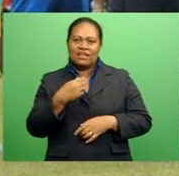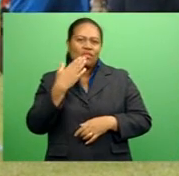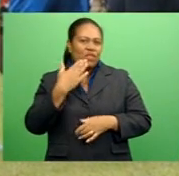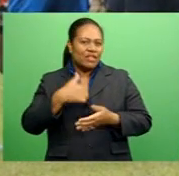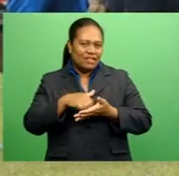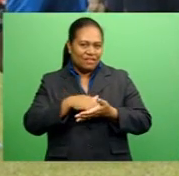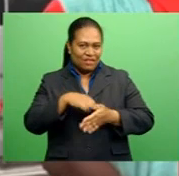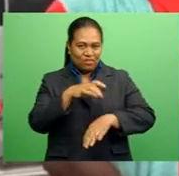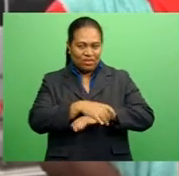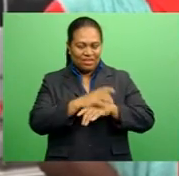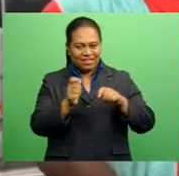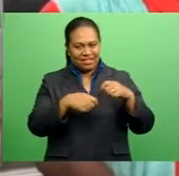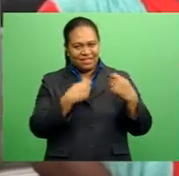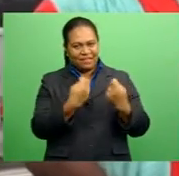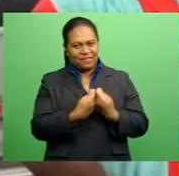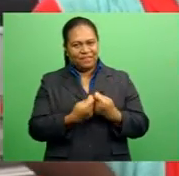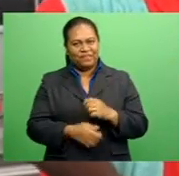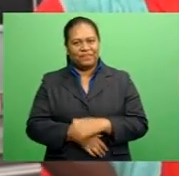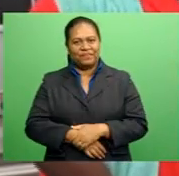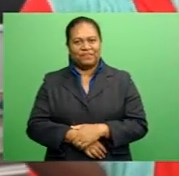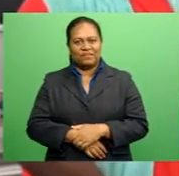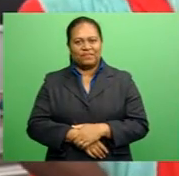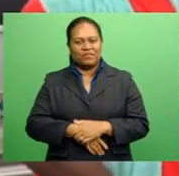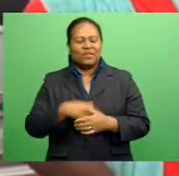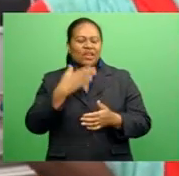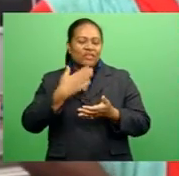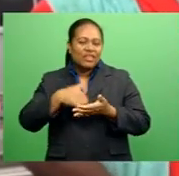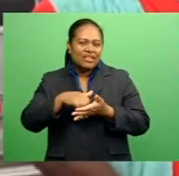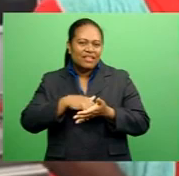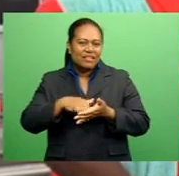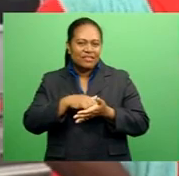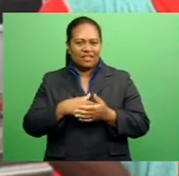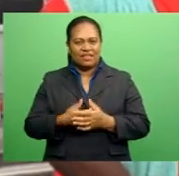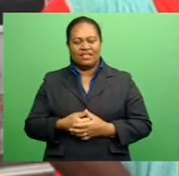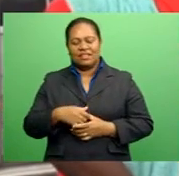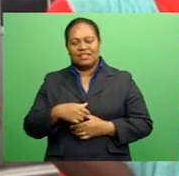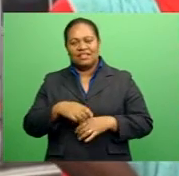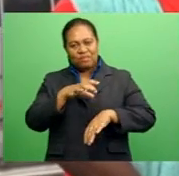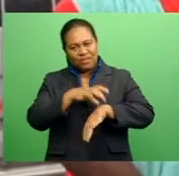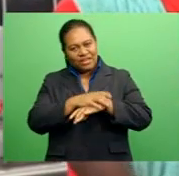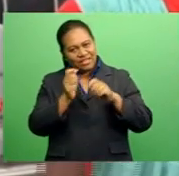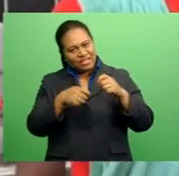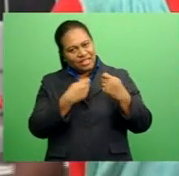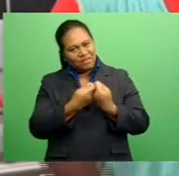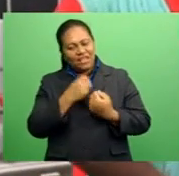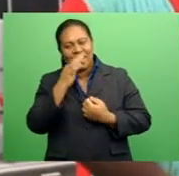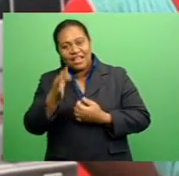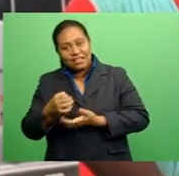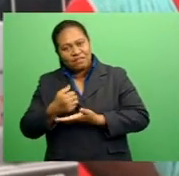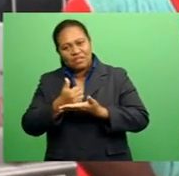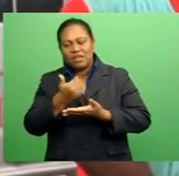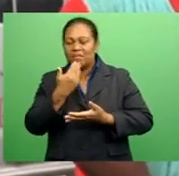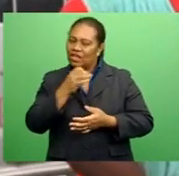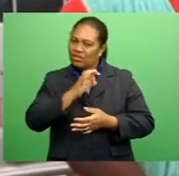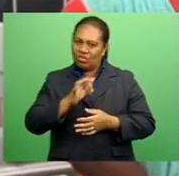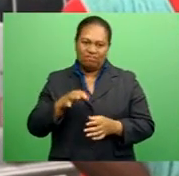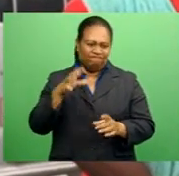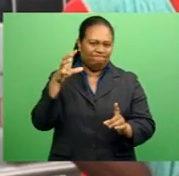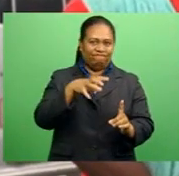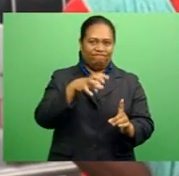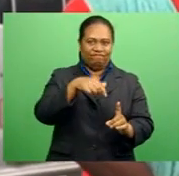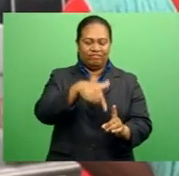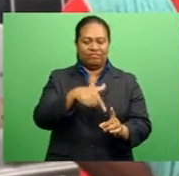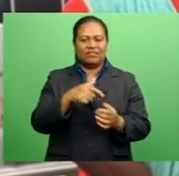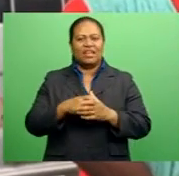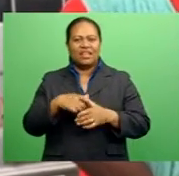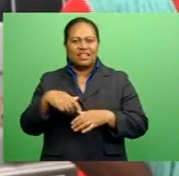the incident. We have forgiven the police white team and we are pleading with our fans to not attack them on social media. We have also asked